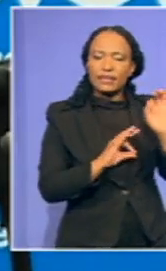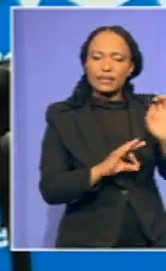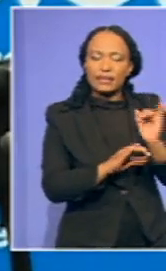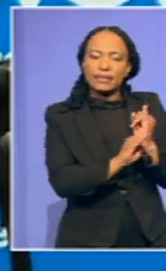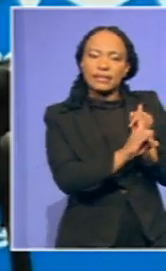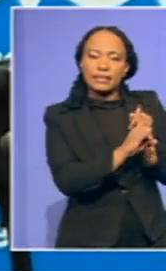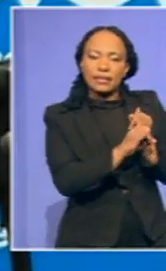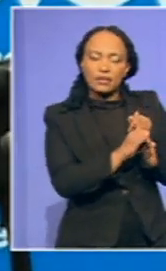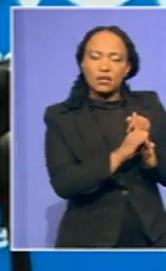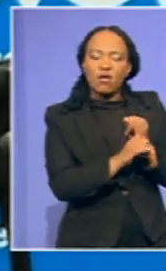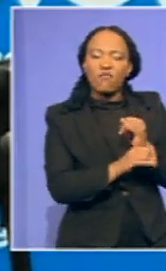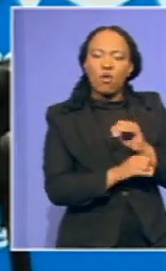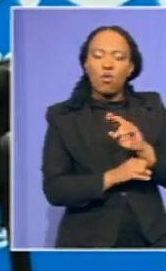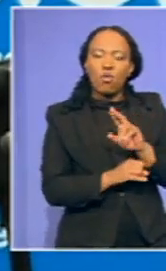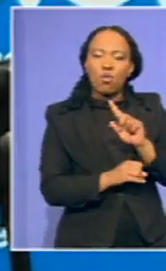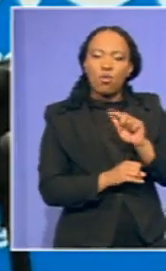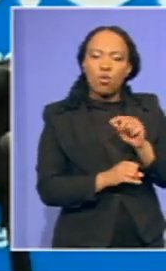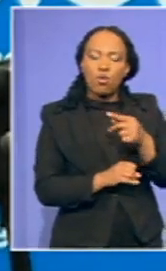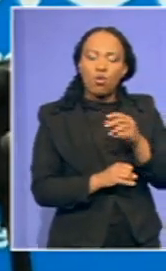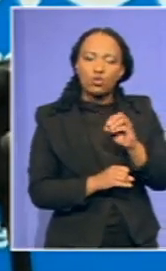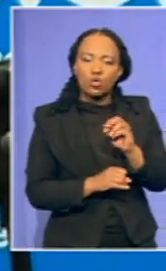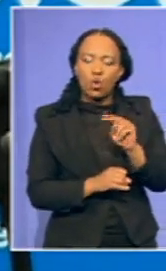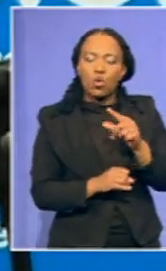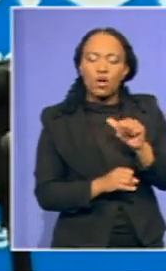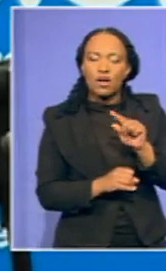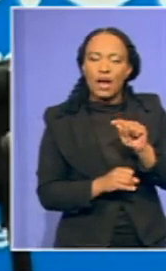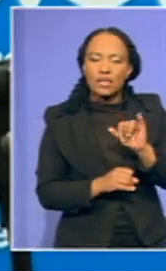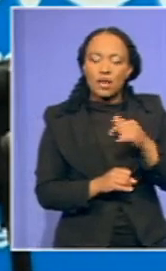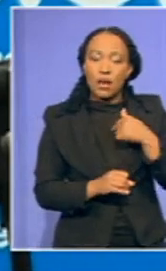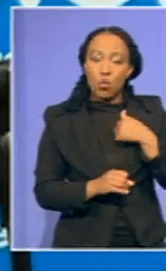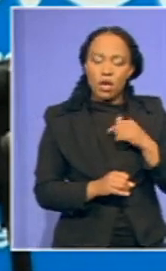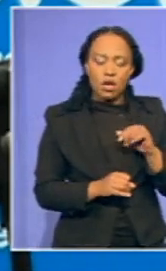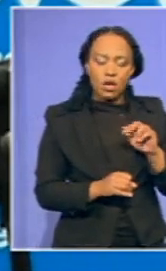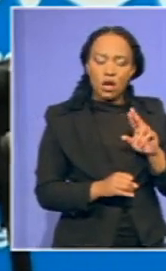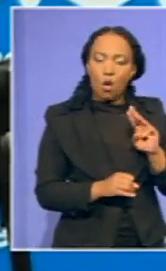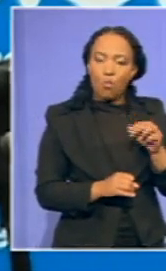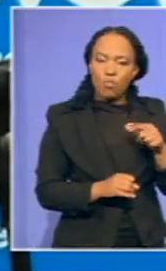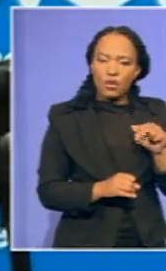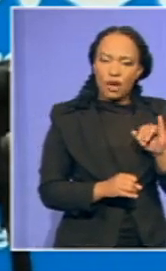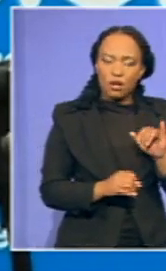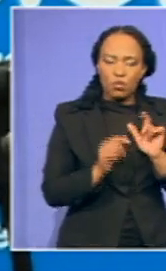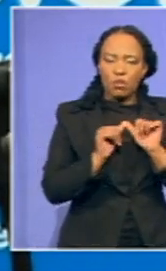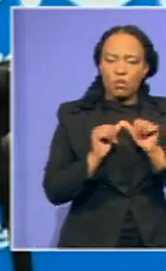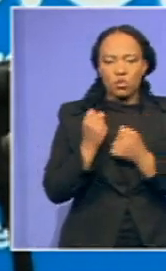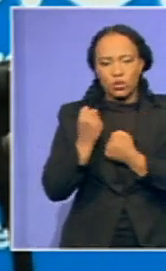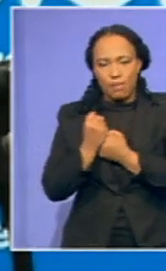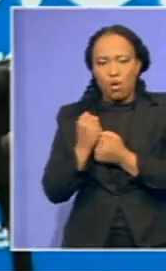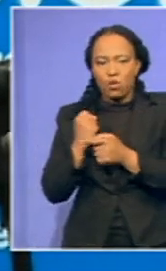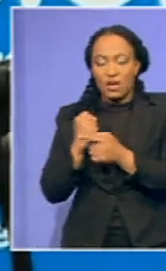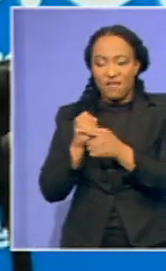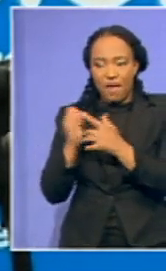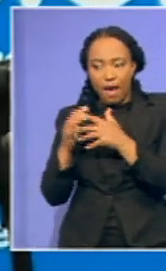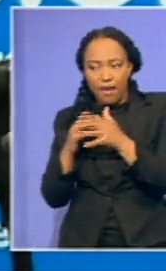institution to respond on Tongat, but as Umgeni, we remain supportive of the solutions that come from